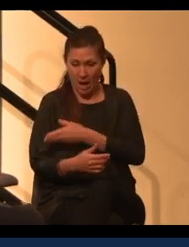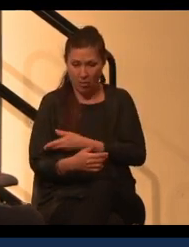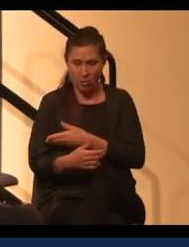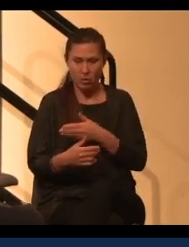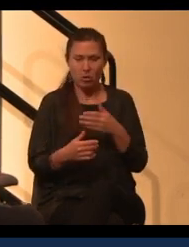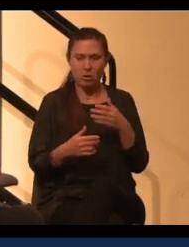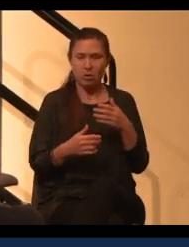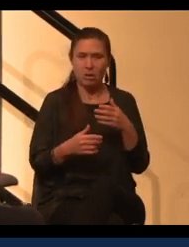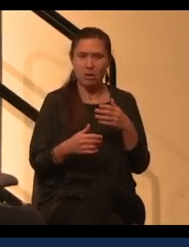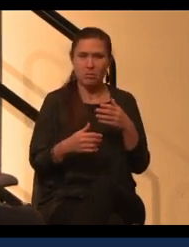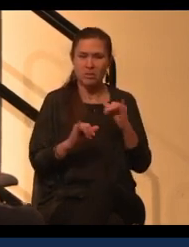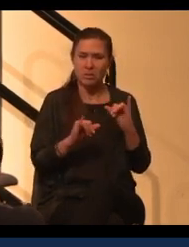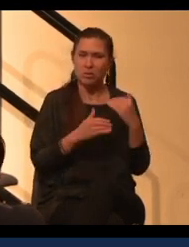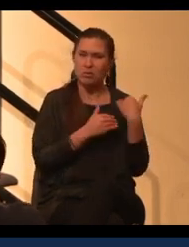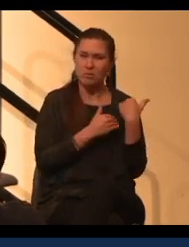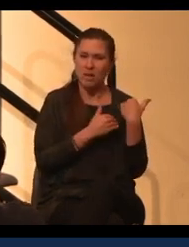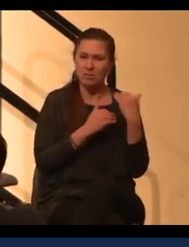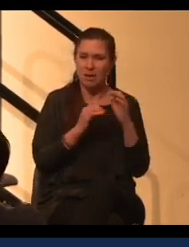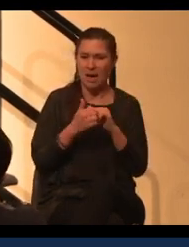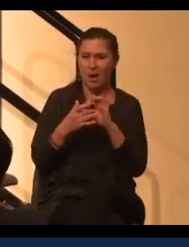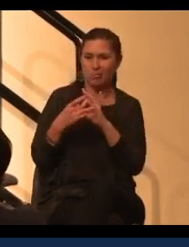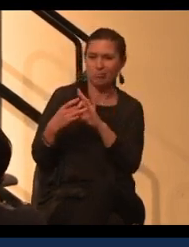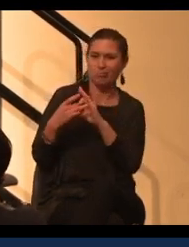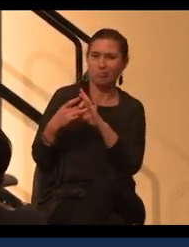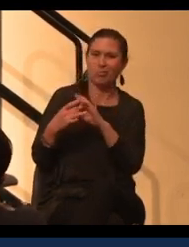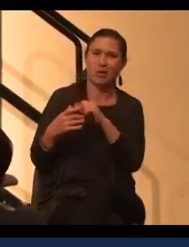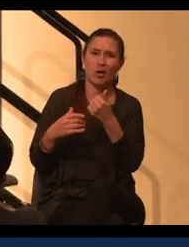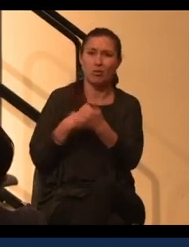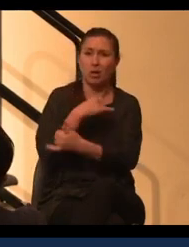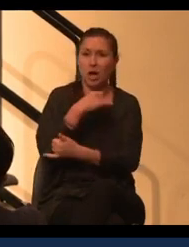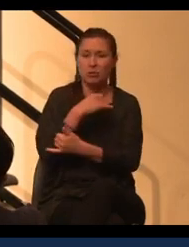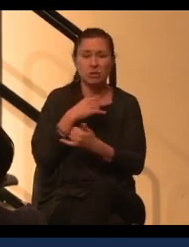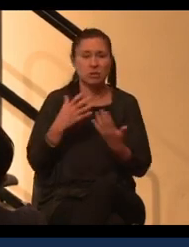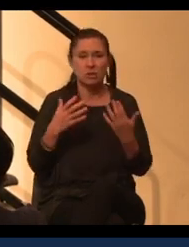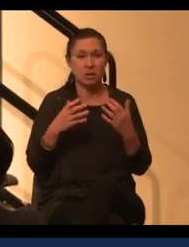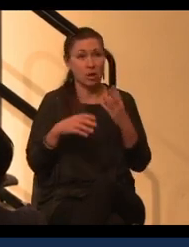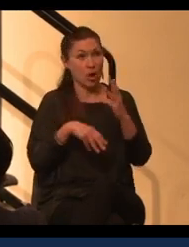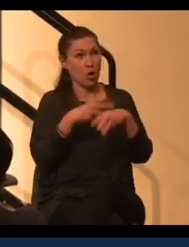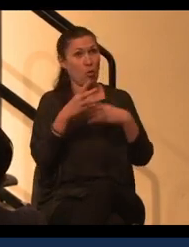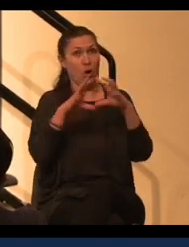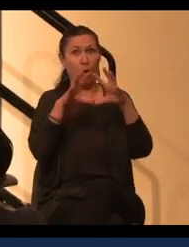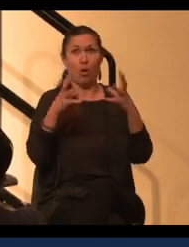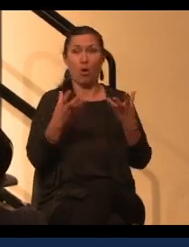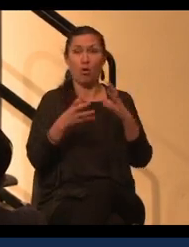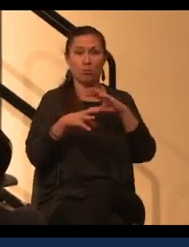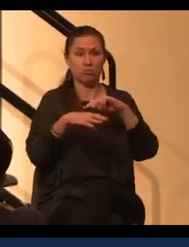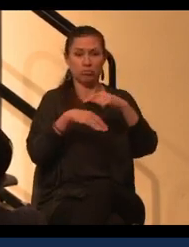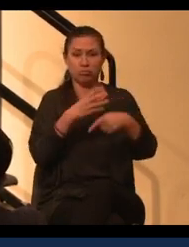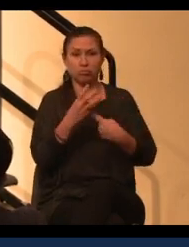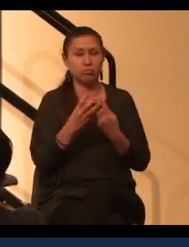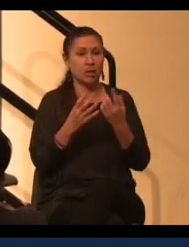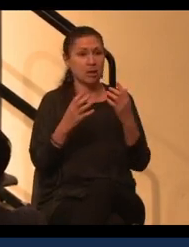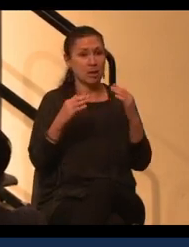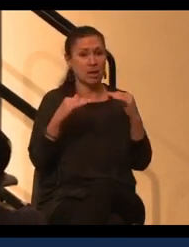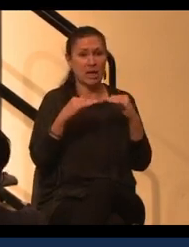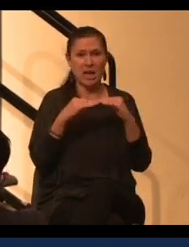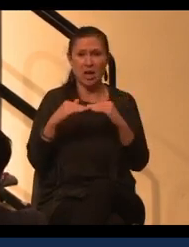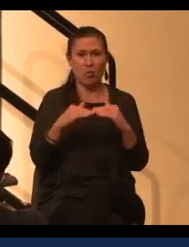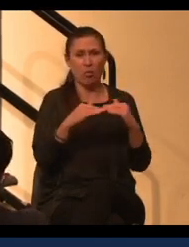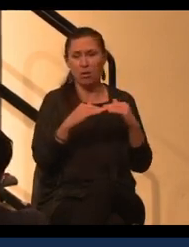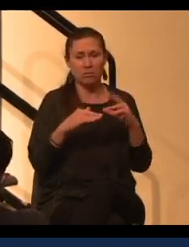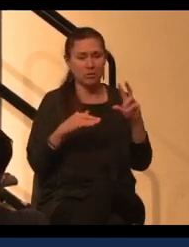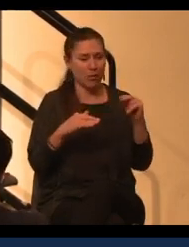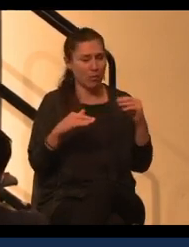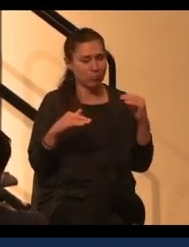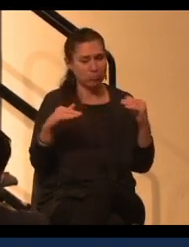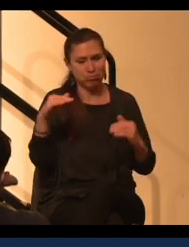we engage with those abroad? The world is certainly not equal, it's vastly unfair, but also how do we recognize